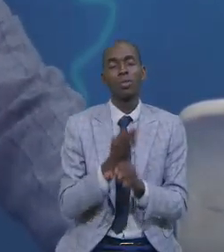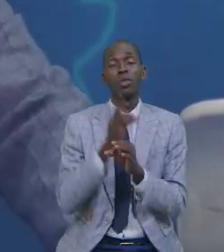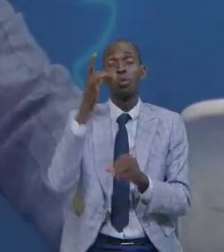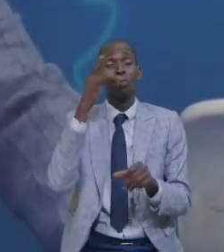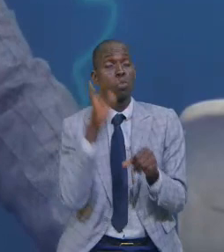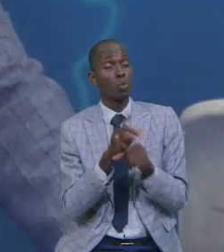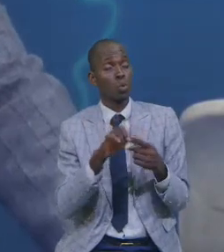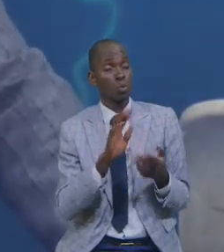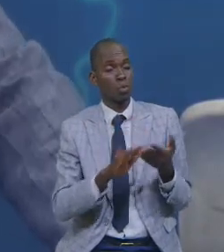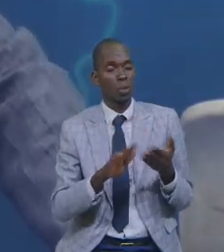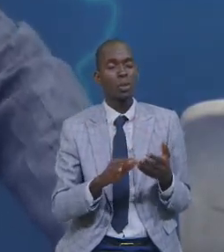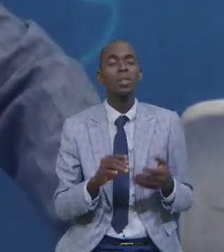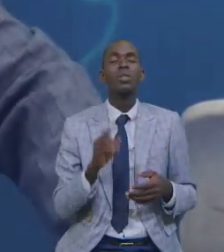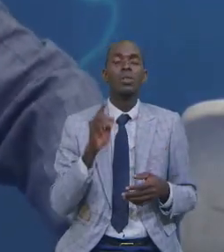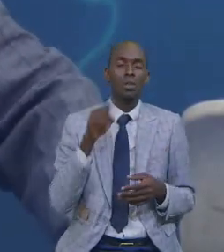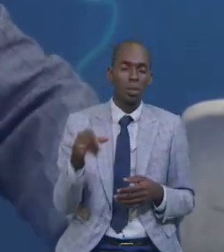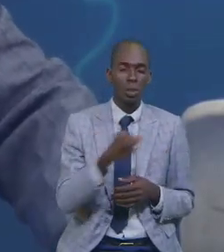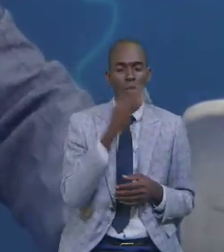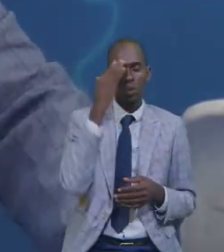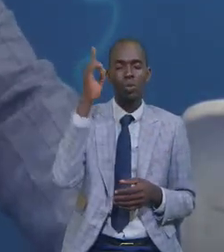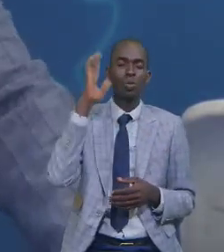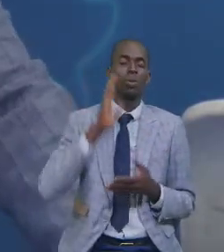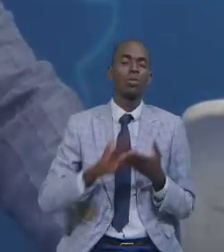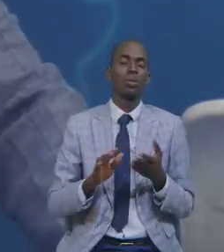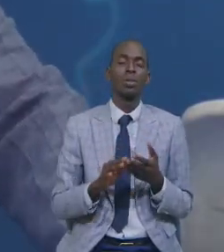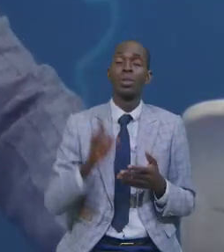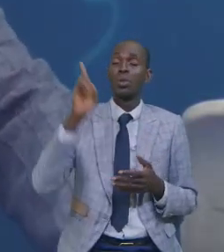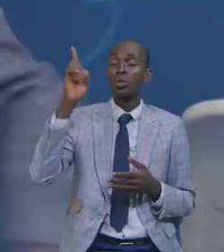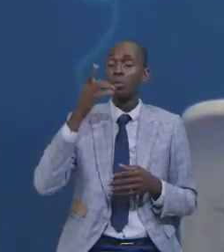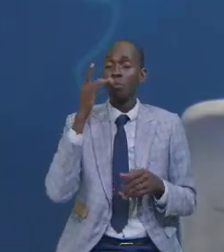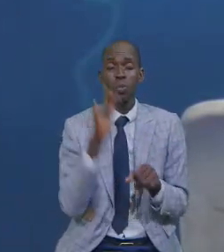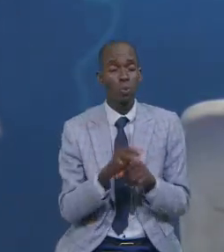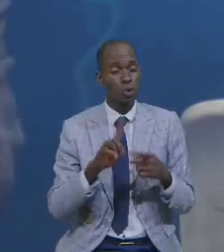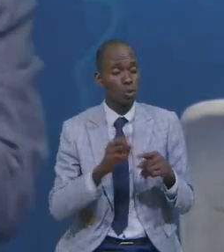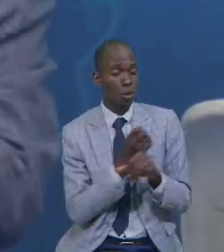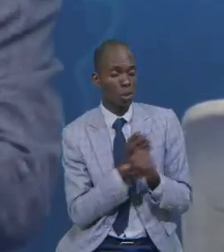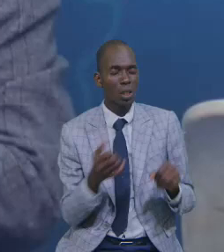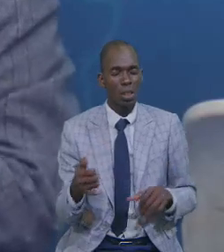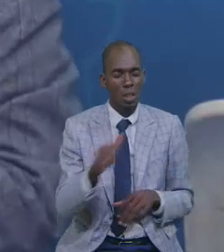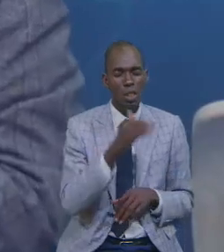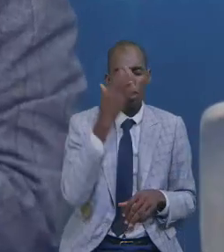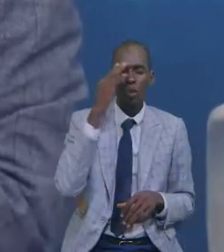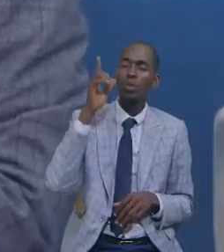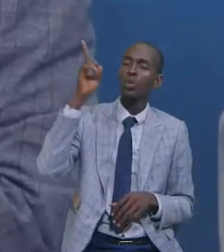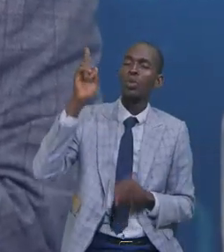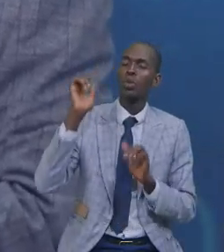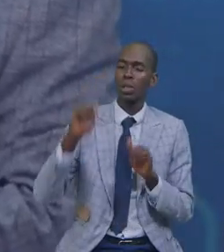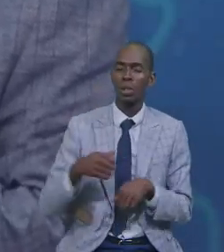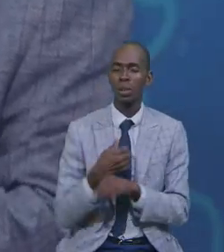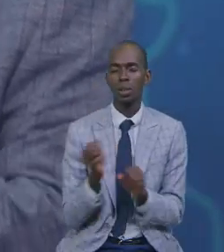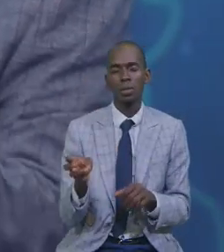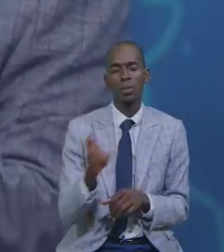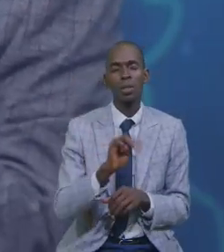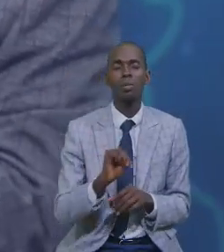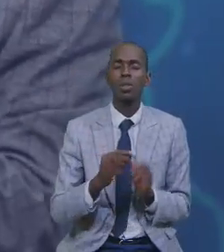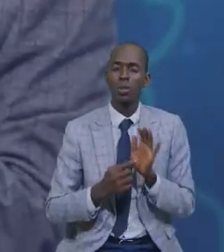will forgive. You promise to save, and they know that you will save them. Lord, manifest your